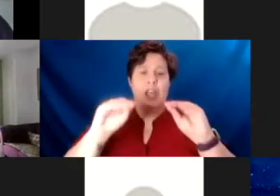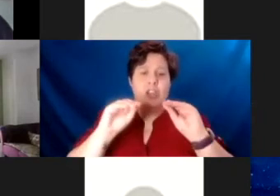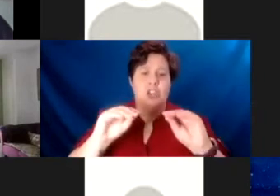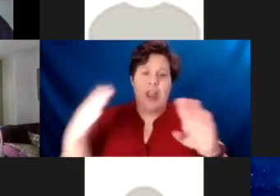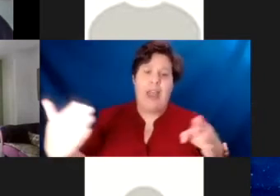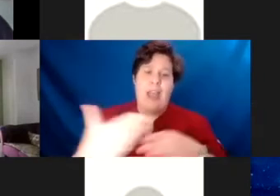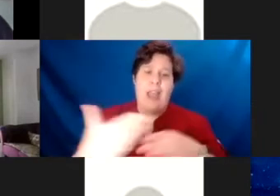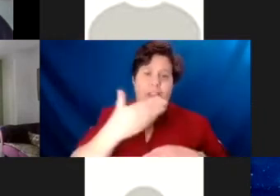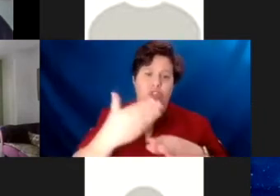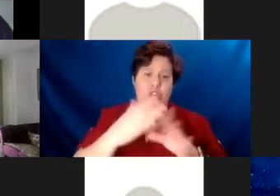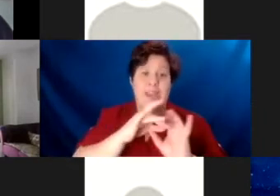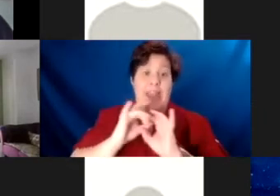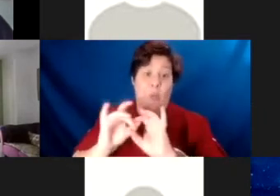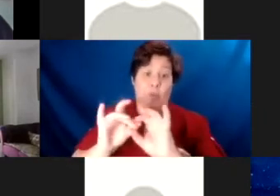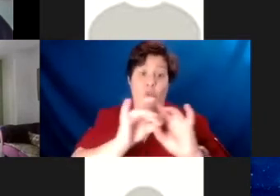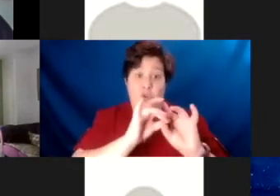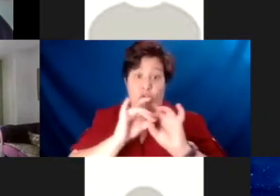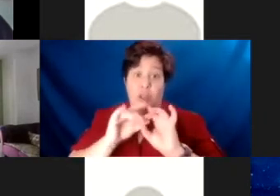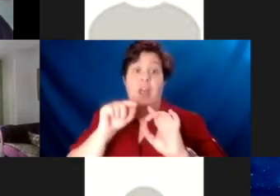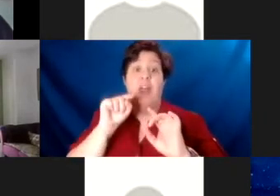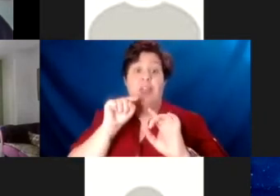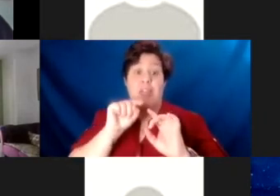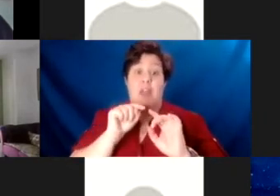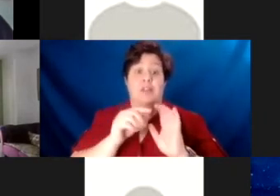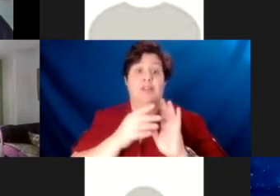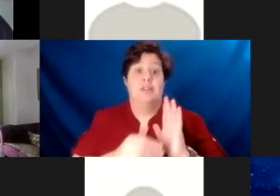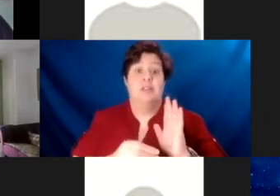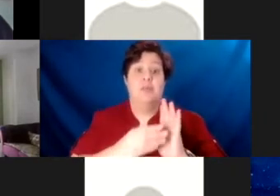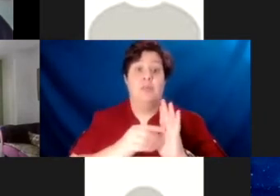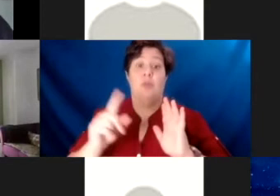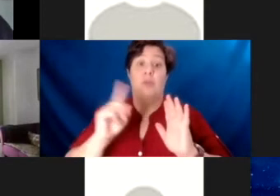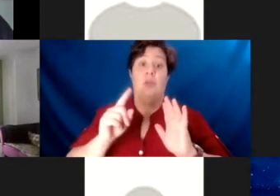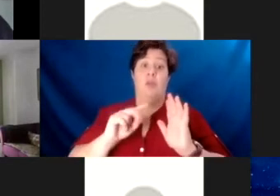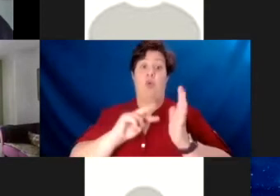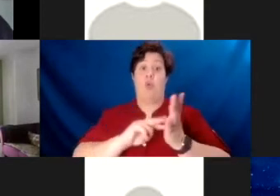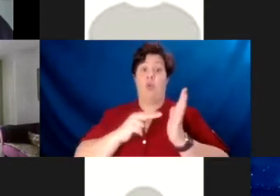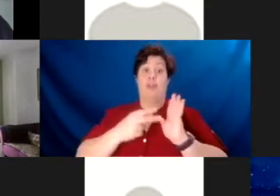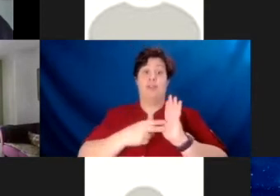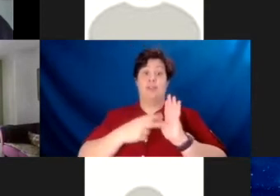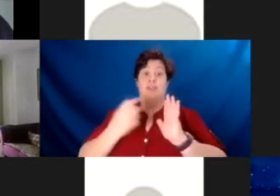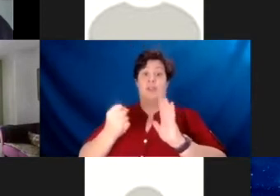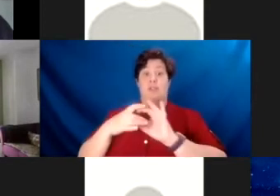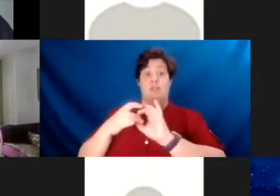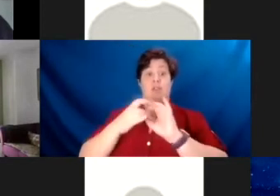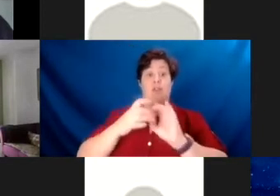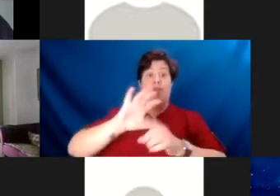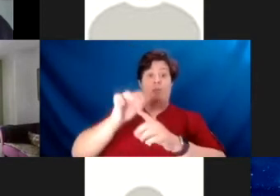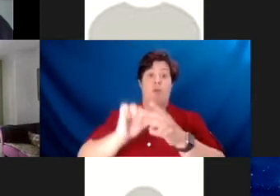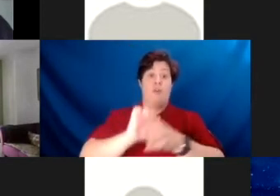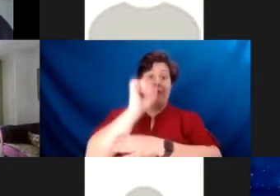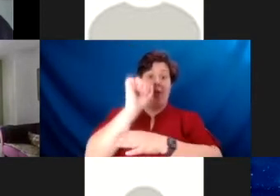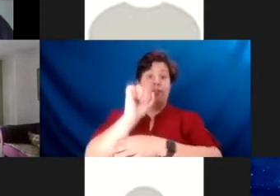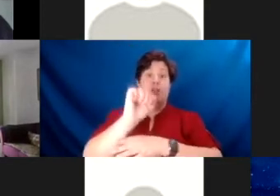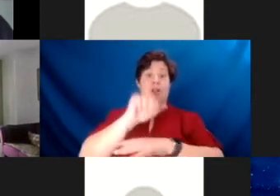Action Network. And that's an example of an organisation that collaborates with Borough of Culture in